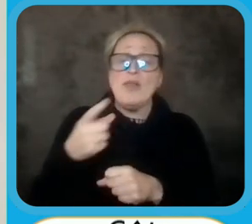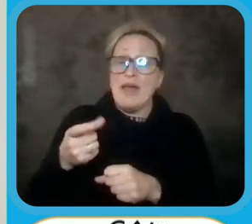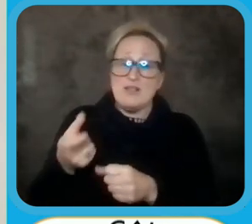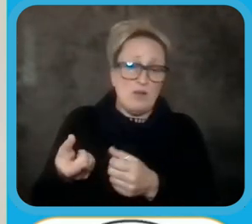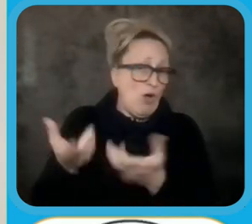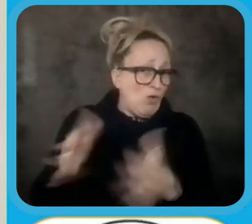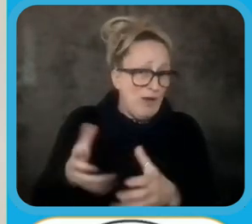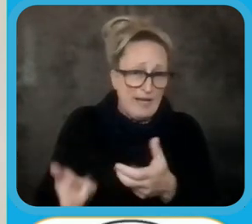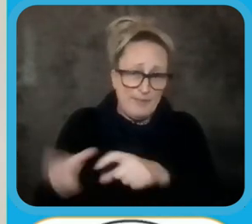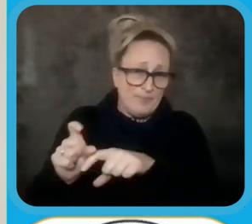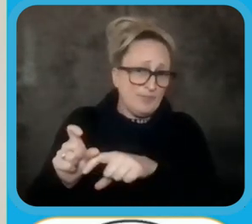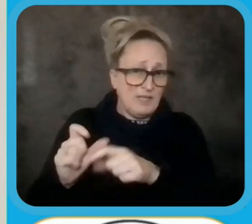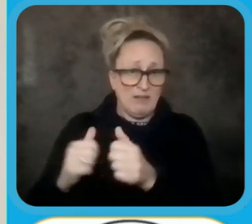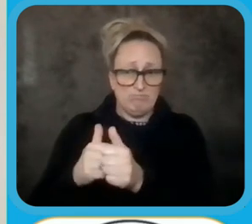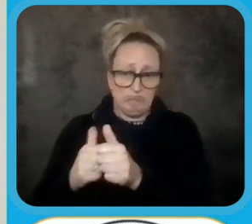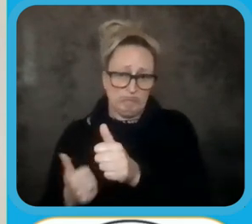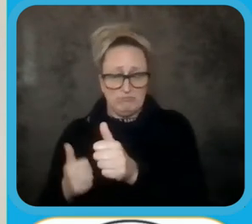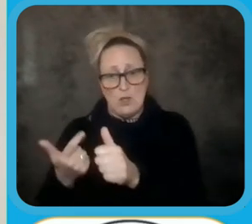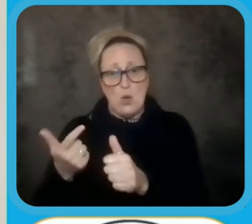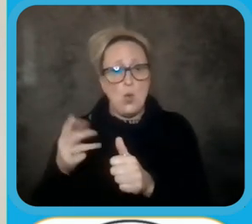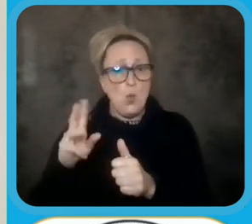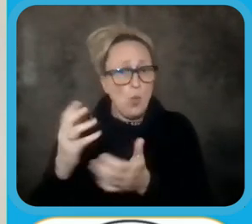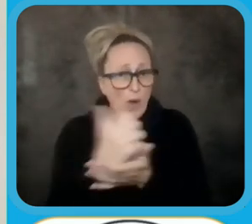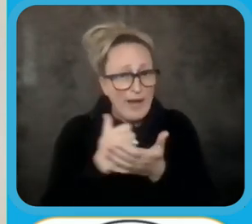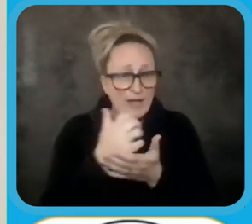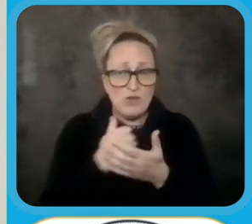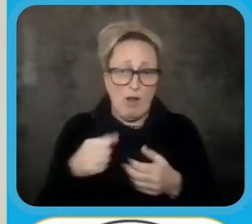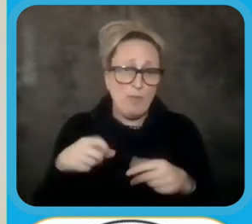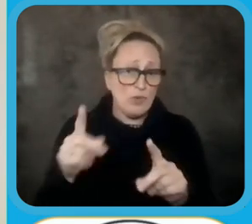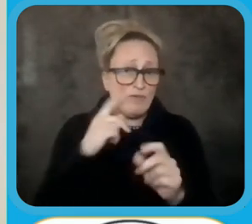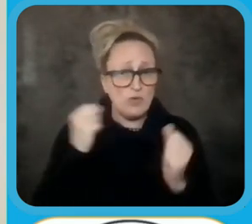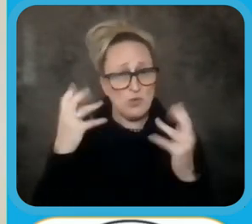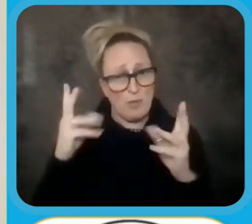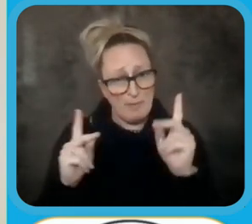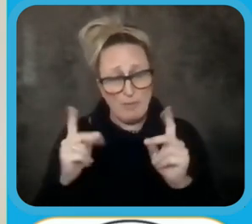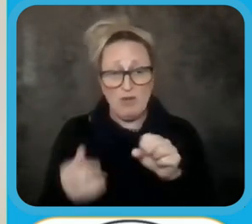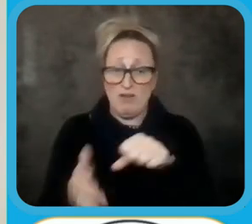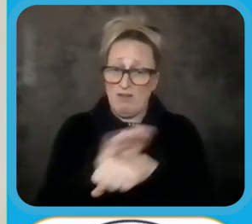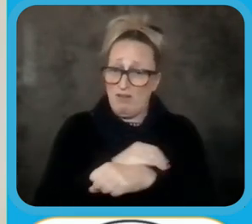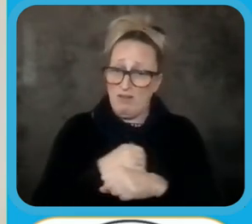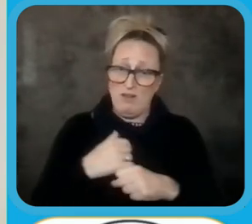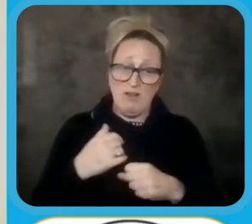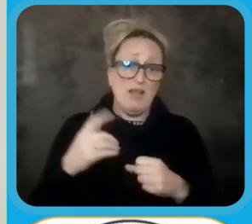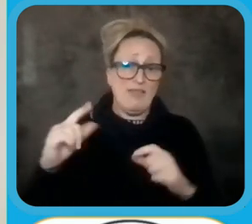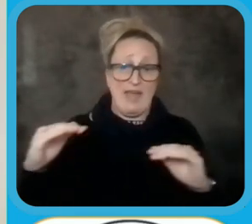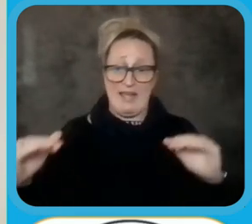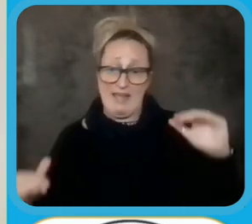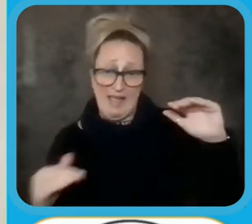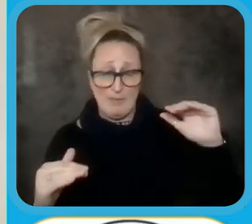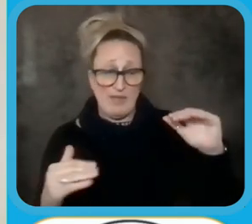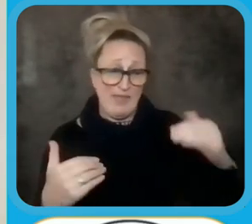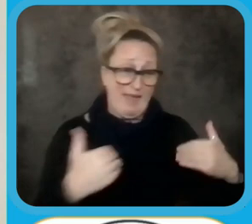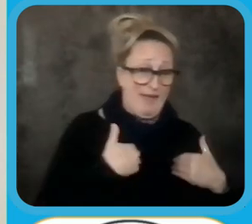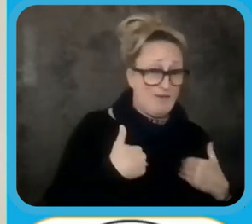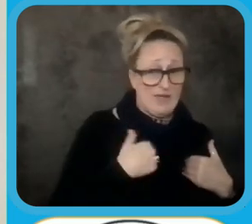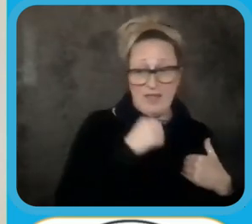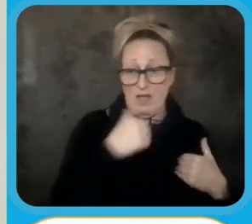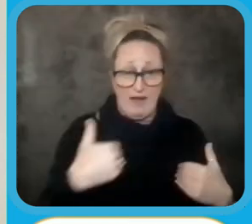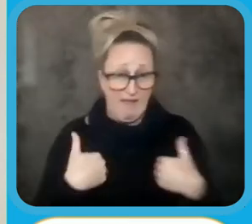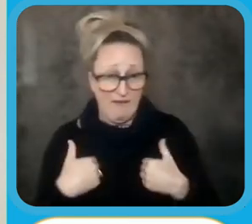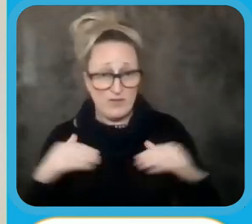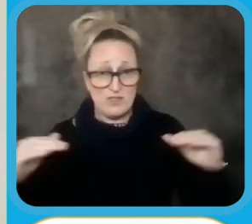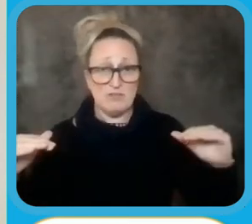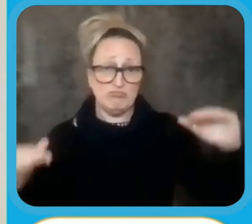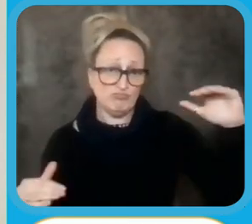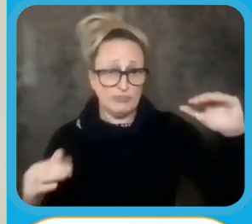already lagging wages and opportunities for so many. The pandemic has taken the gap between the haves and the have-nots in